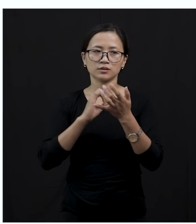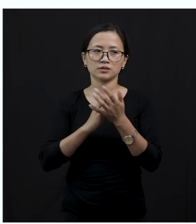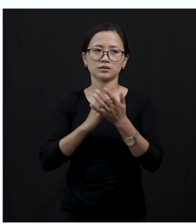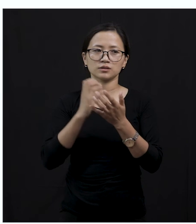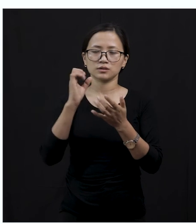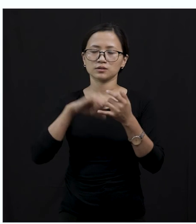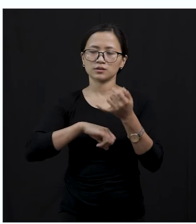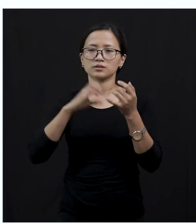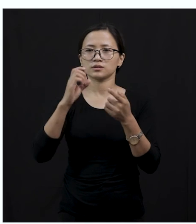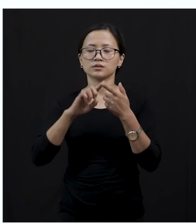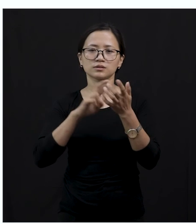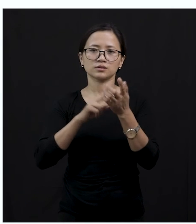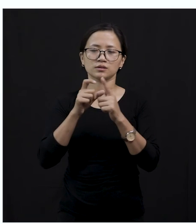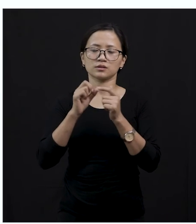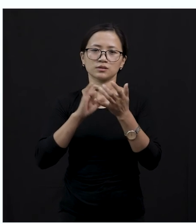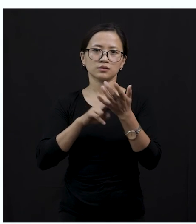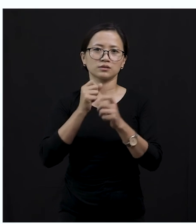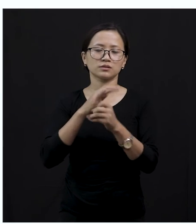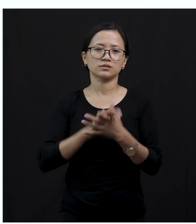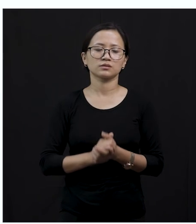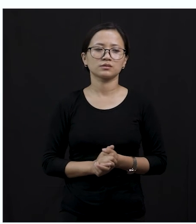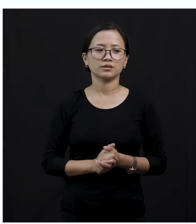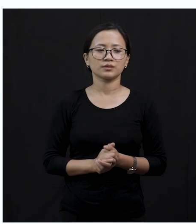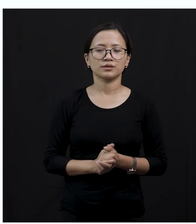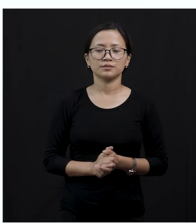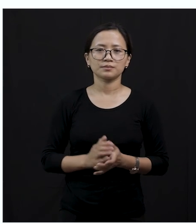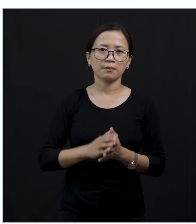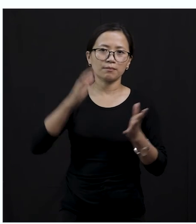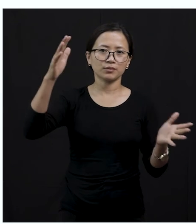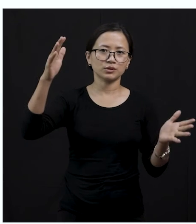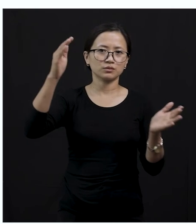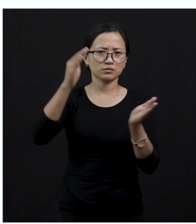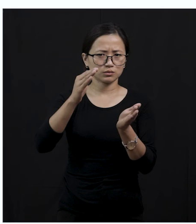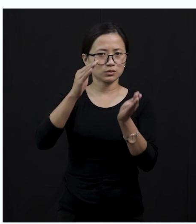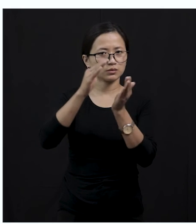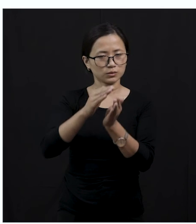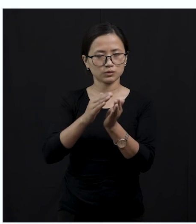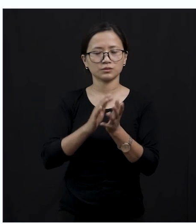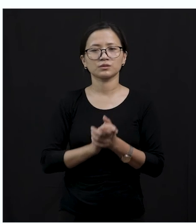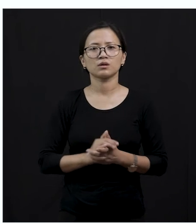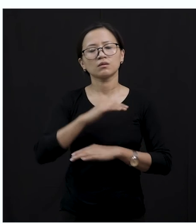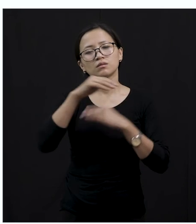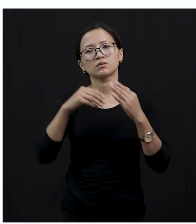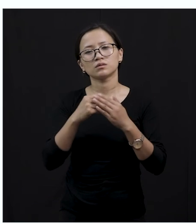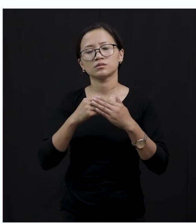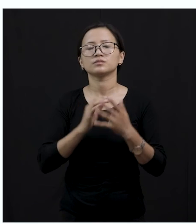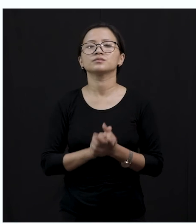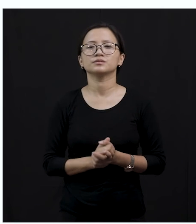going from bigger number to smaller number to the smallest number. So this is all